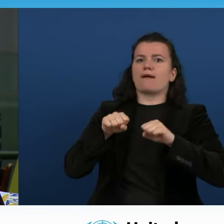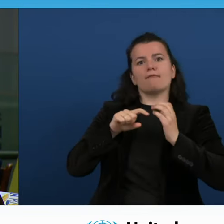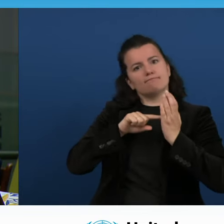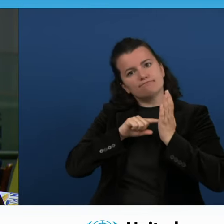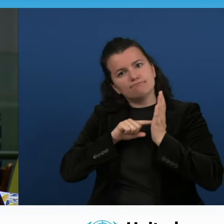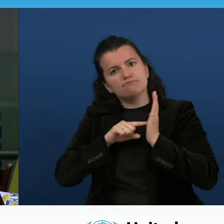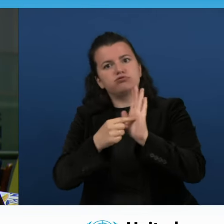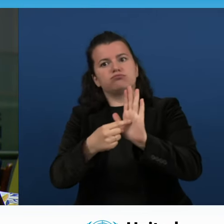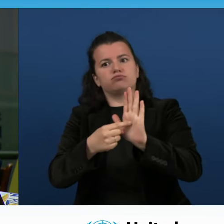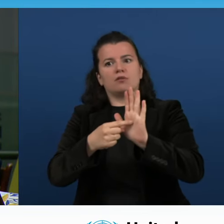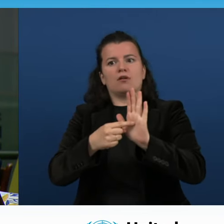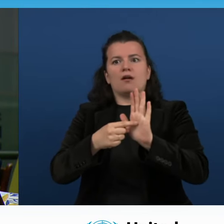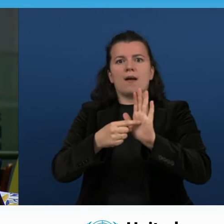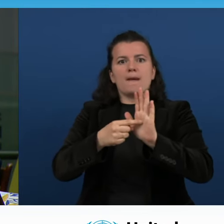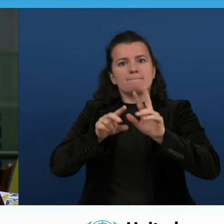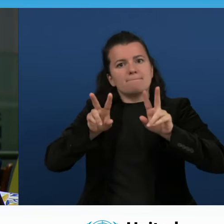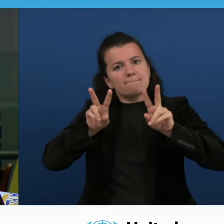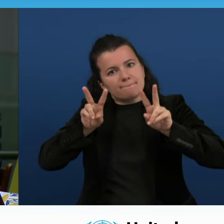protectors of peace,